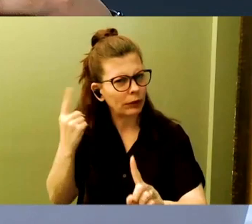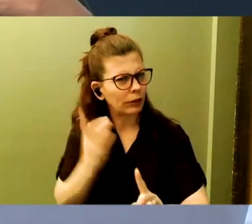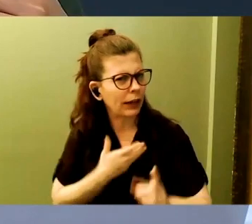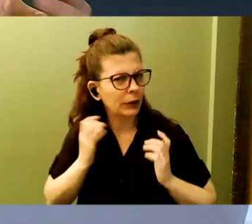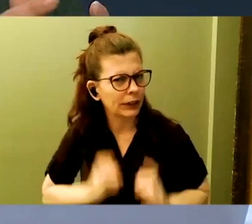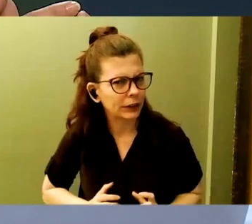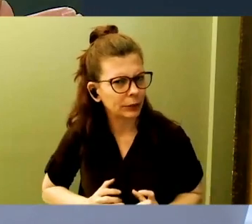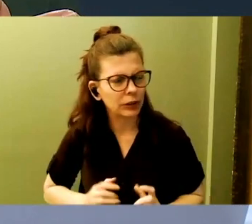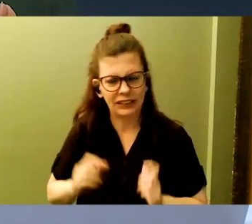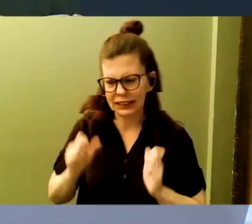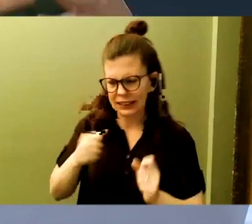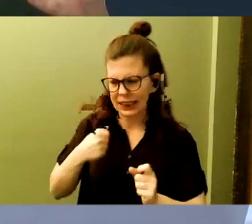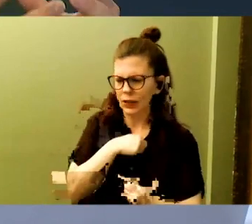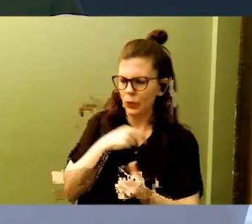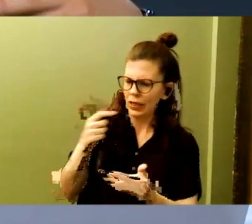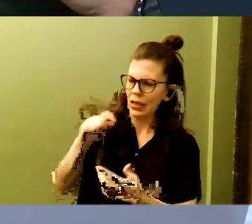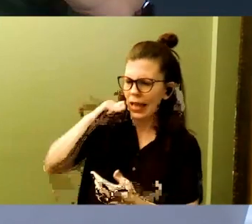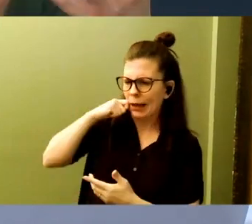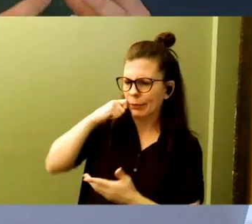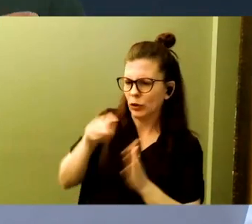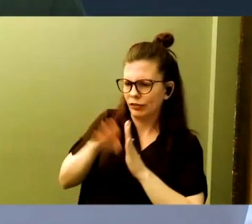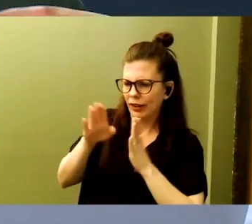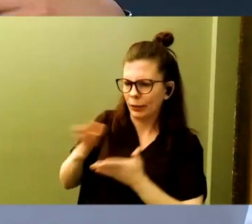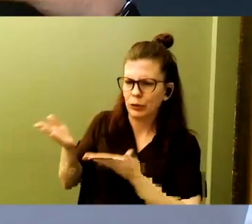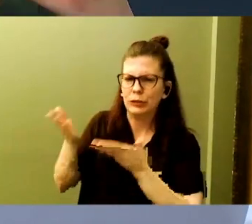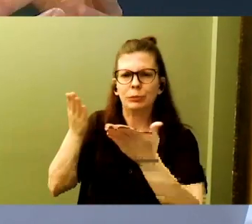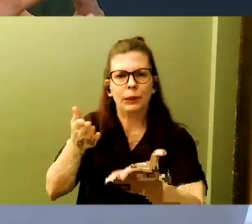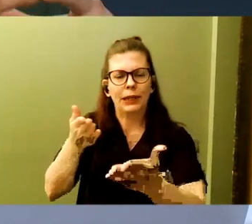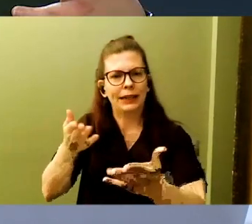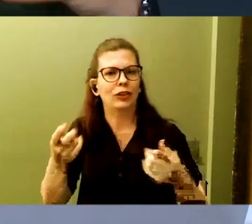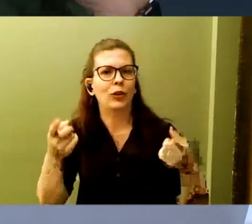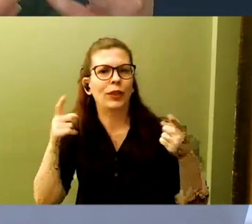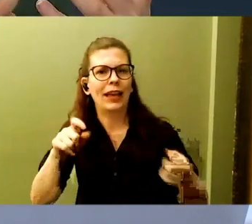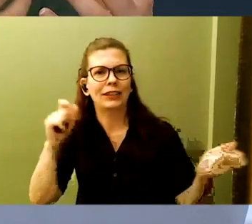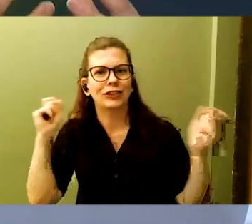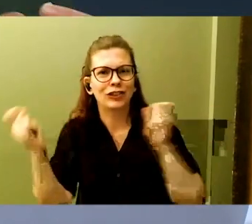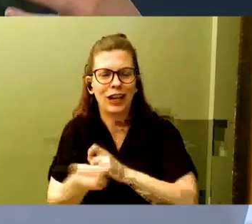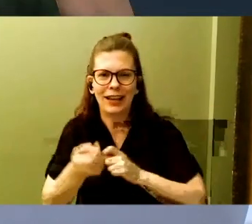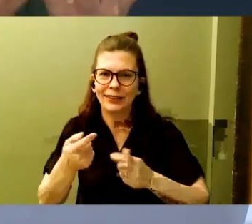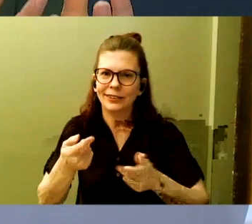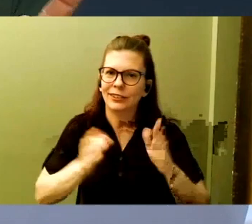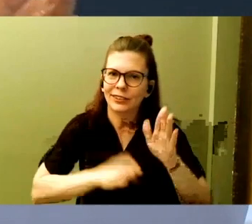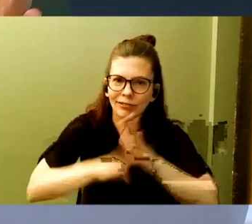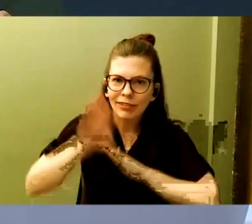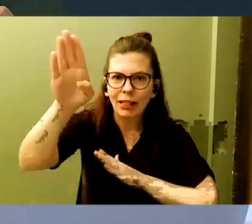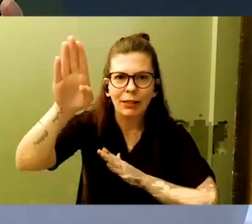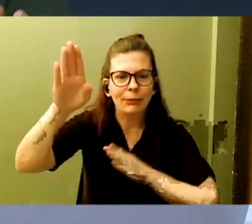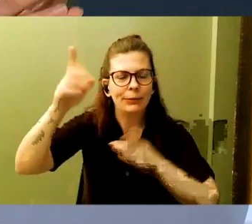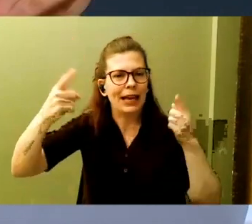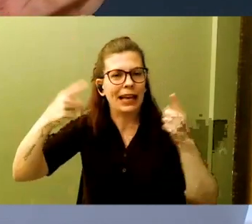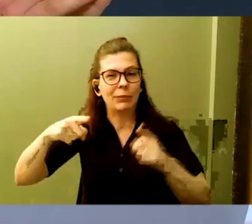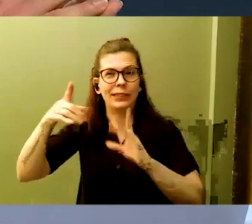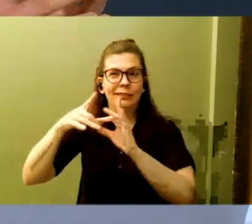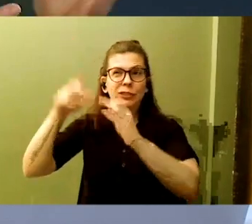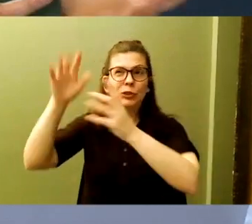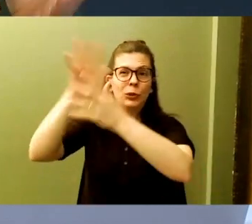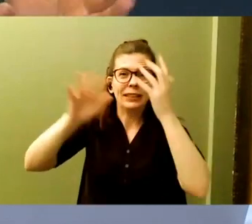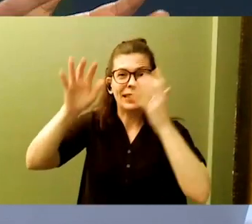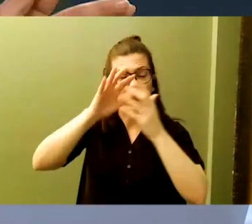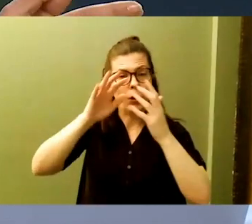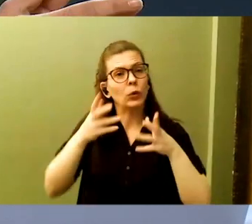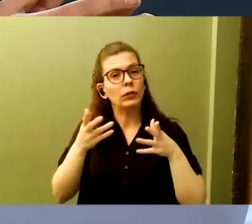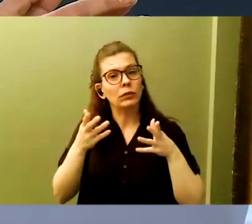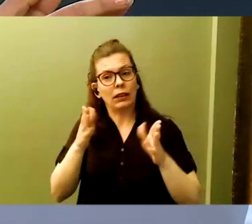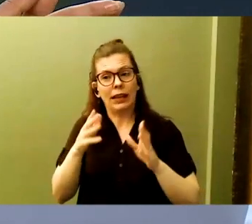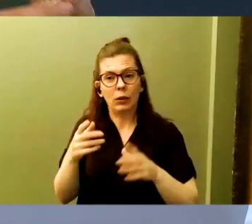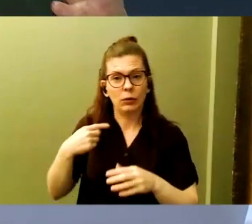Apple developers to the revolution that is happening with cloud and all the developer productivity that we now enable for all our customers?